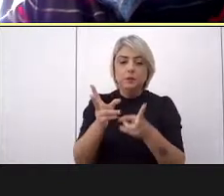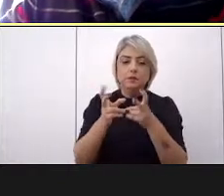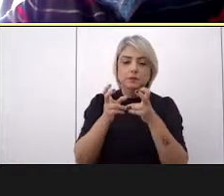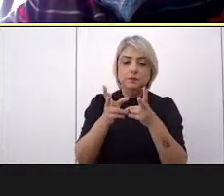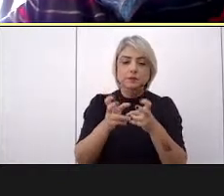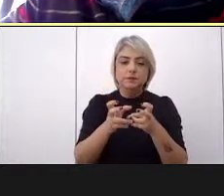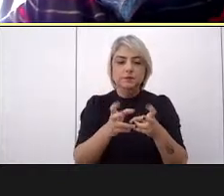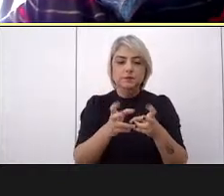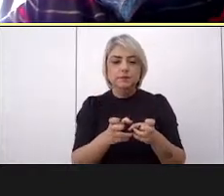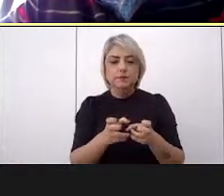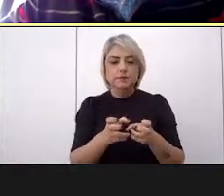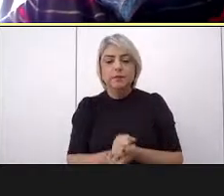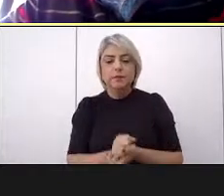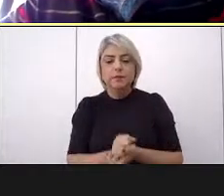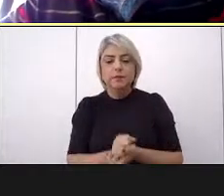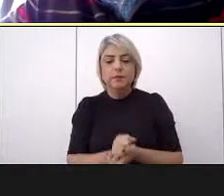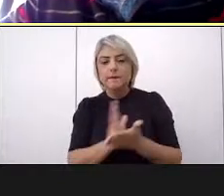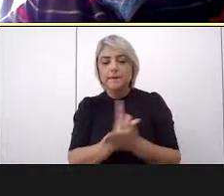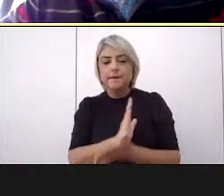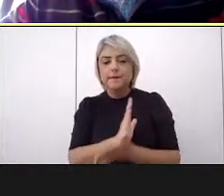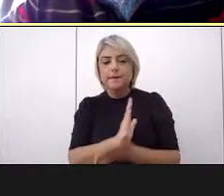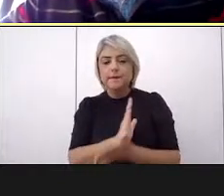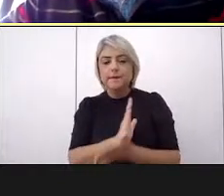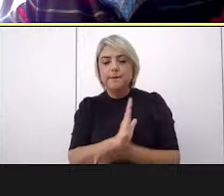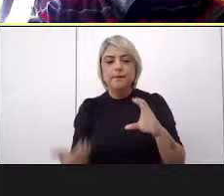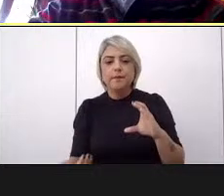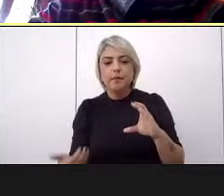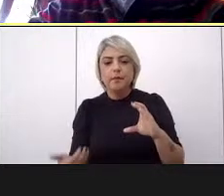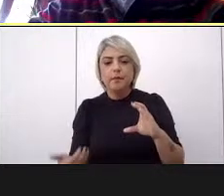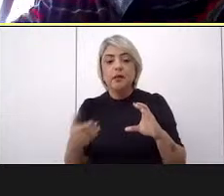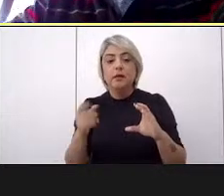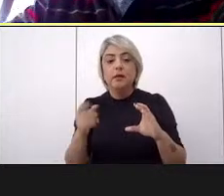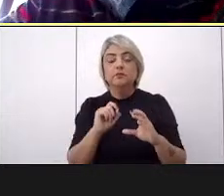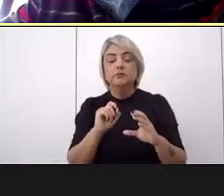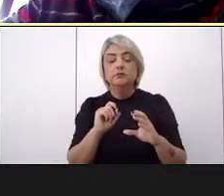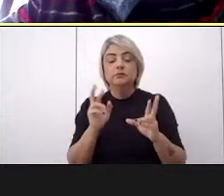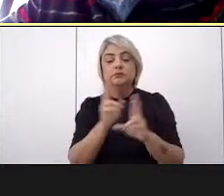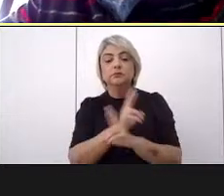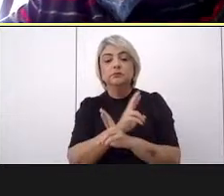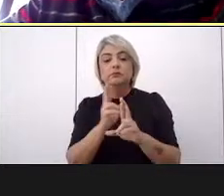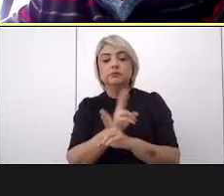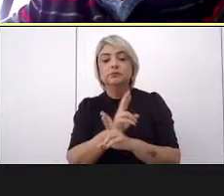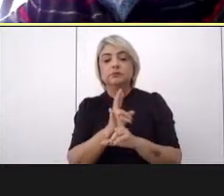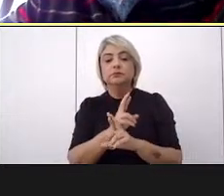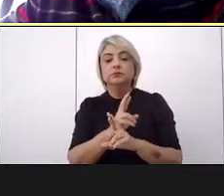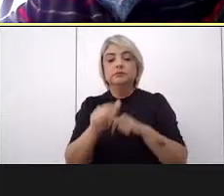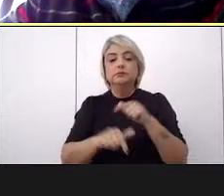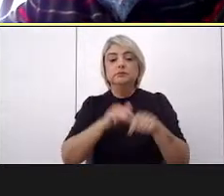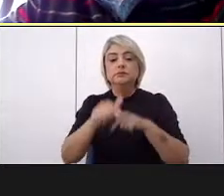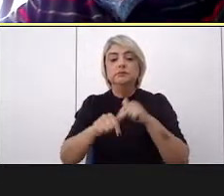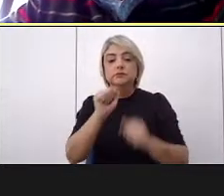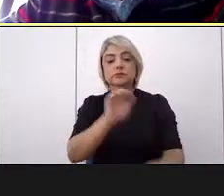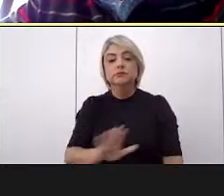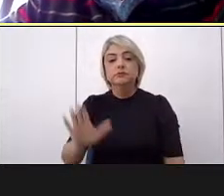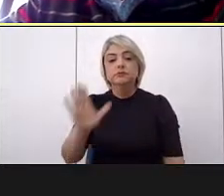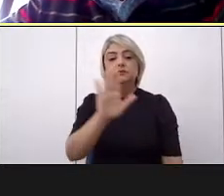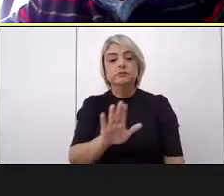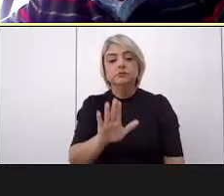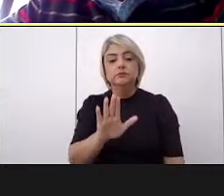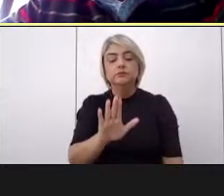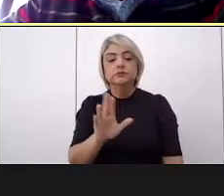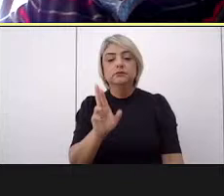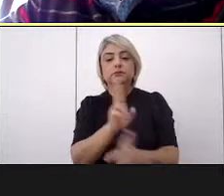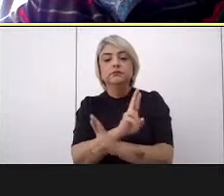aspects of French research on the relationship between law and public action.